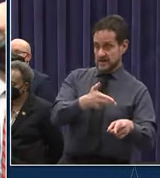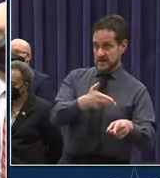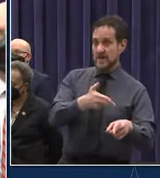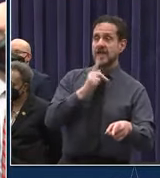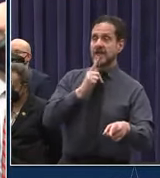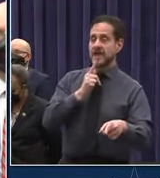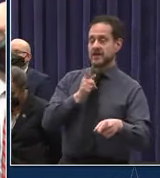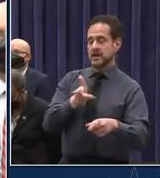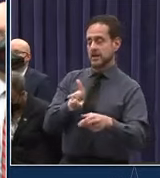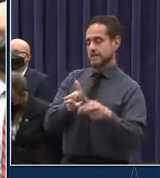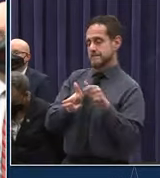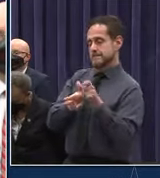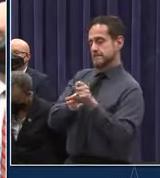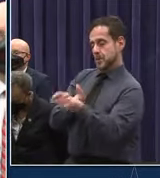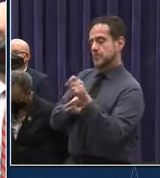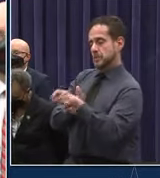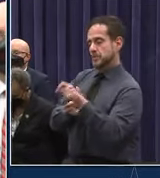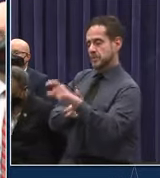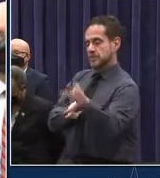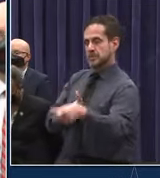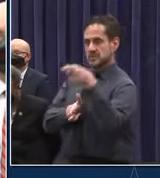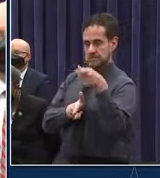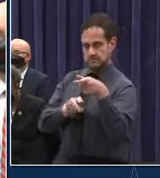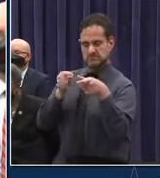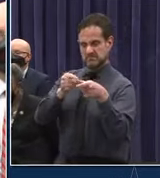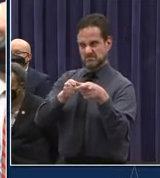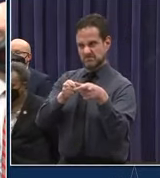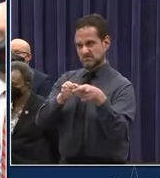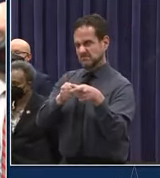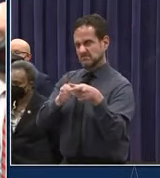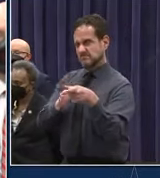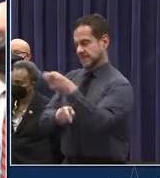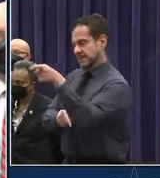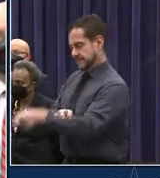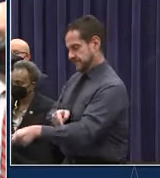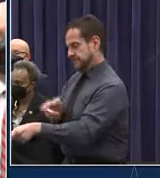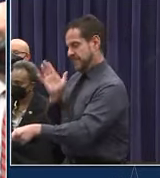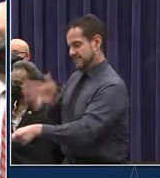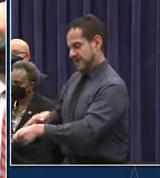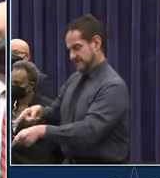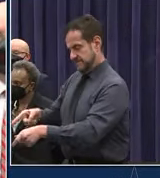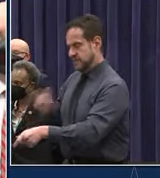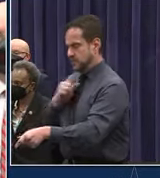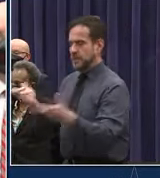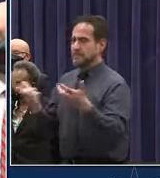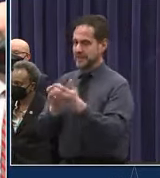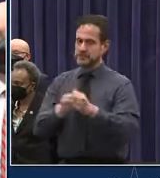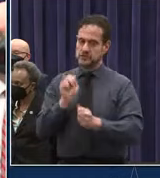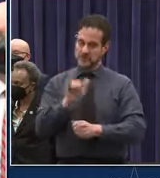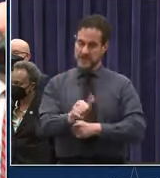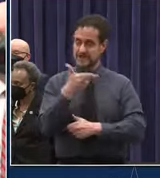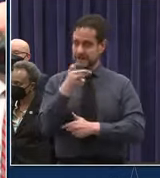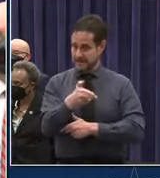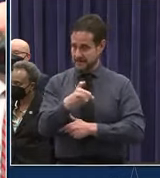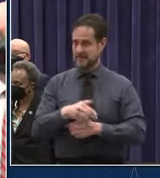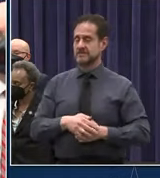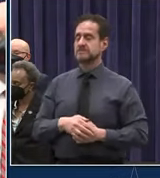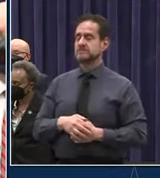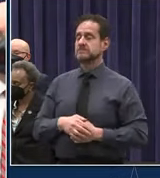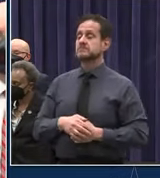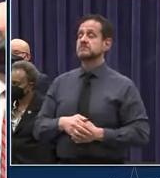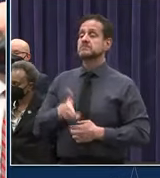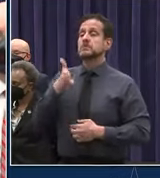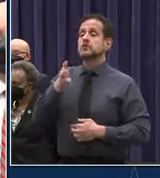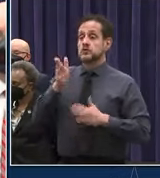casings and the fired bullets at the scene. Additional investigations led to identification of a shooter who was arrested